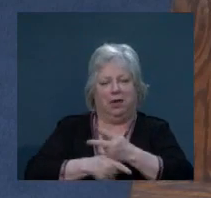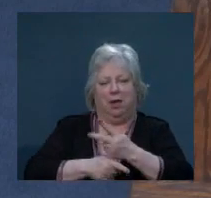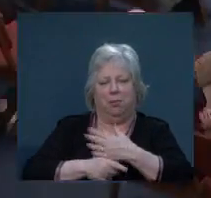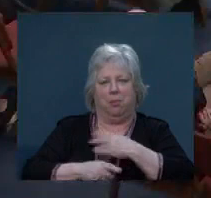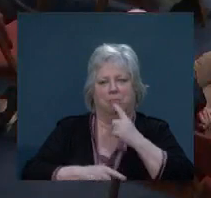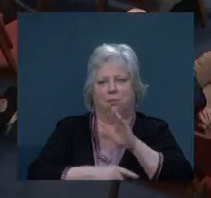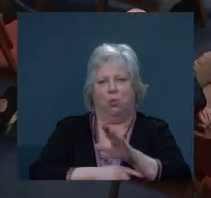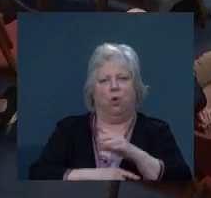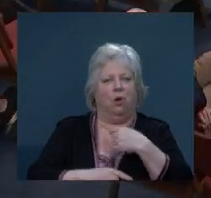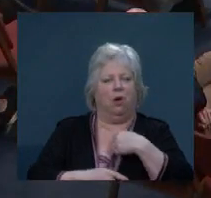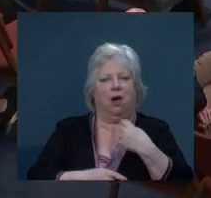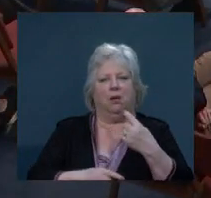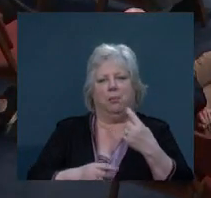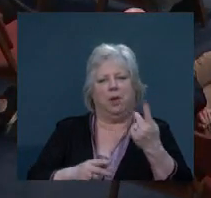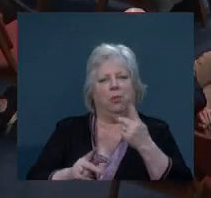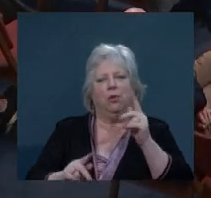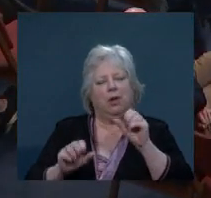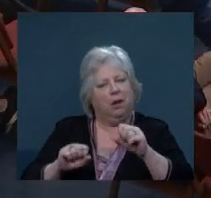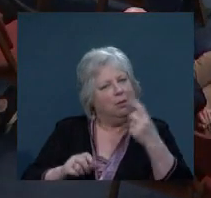accessible.